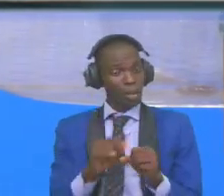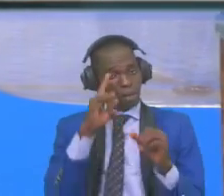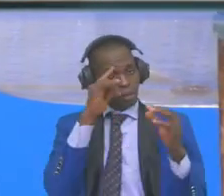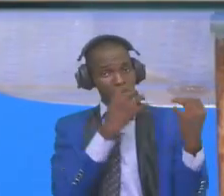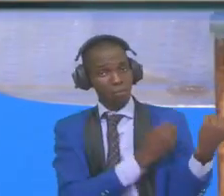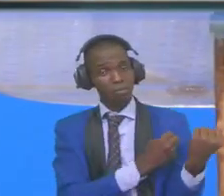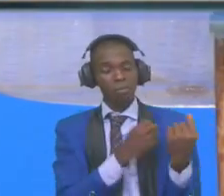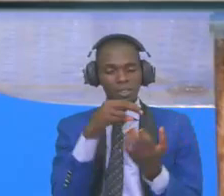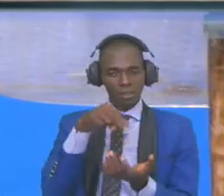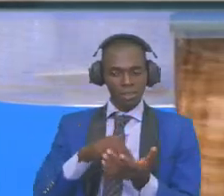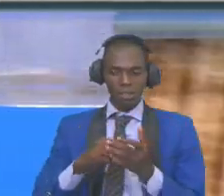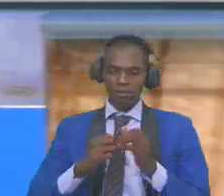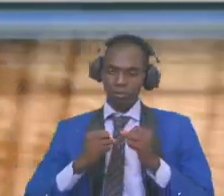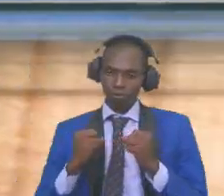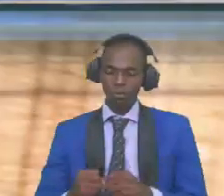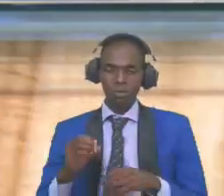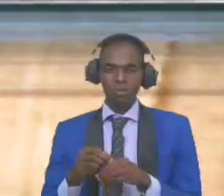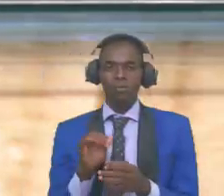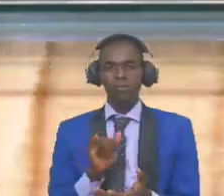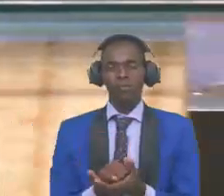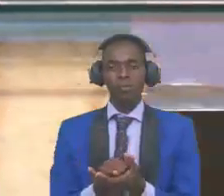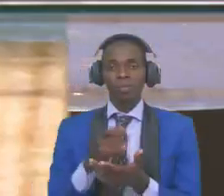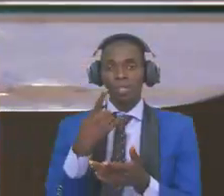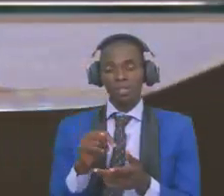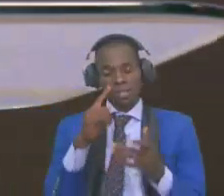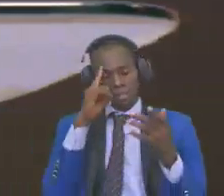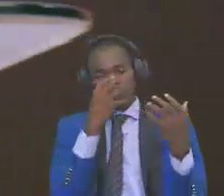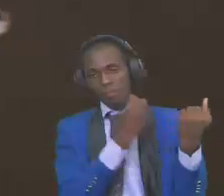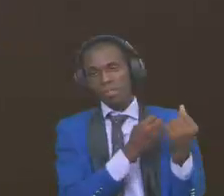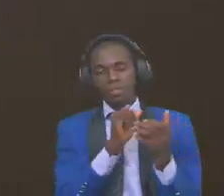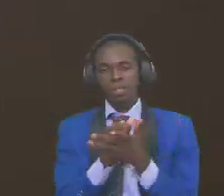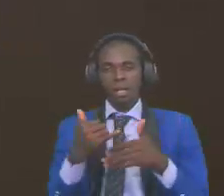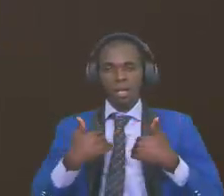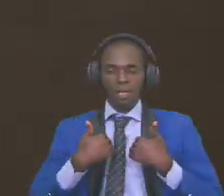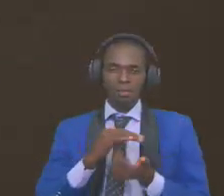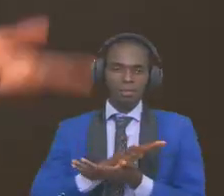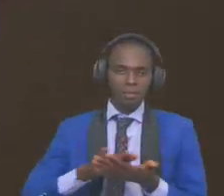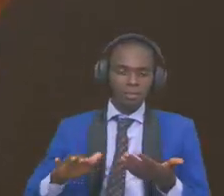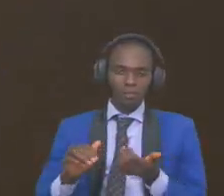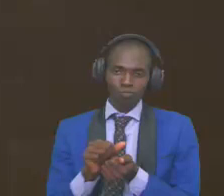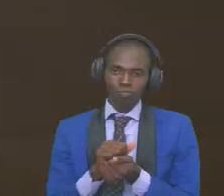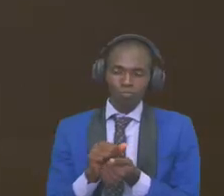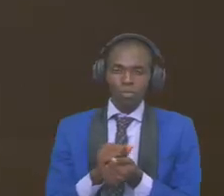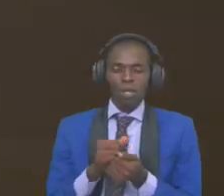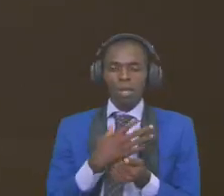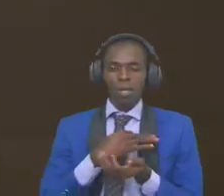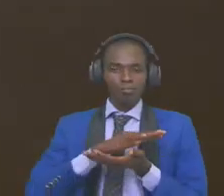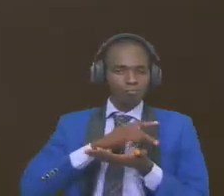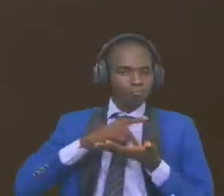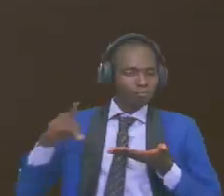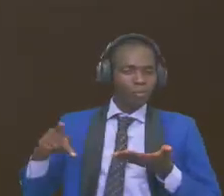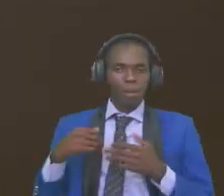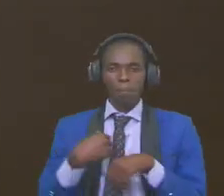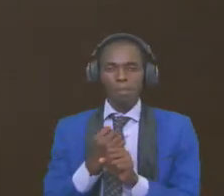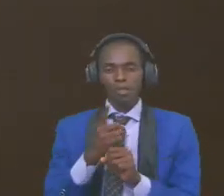Stand fast in that. The faith that has cleansed you and washed you and purged you and made you a